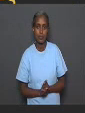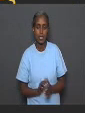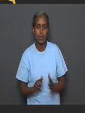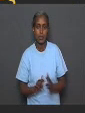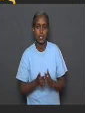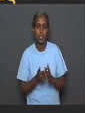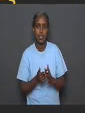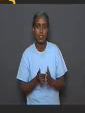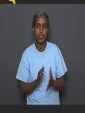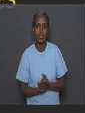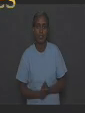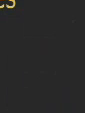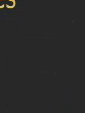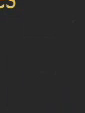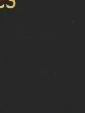Begin.